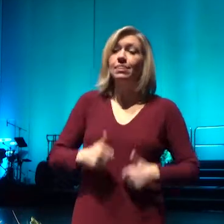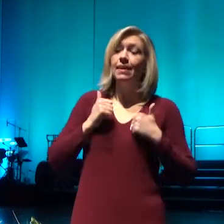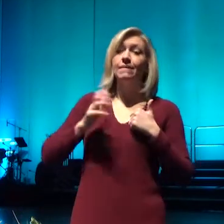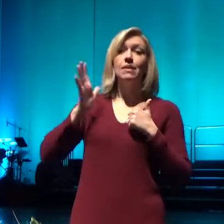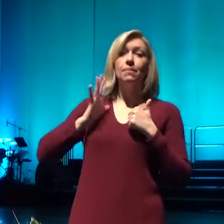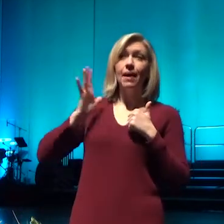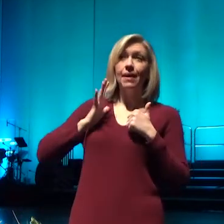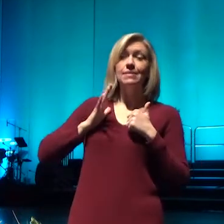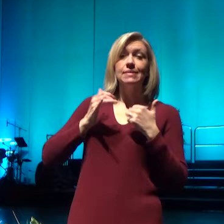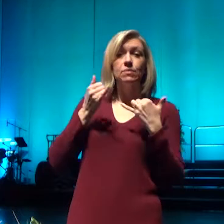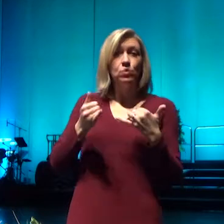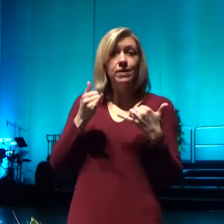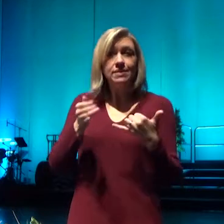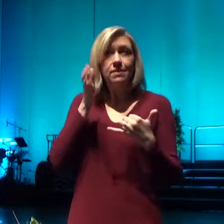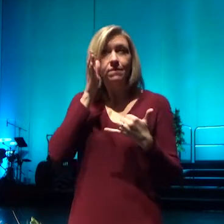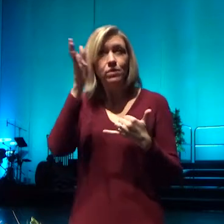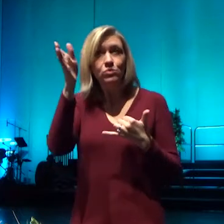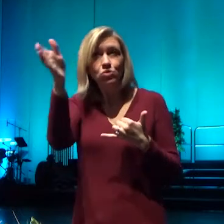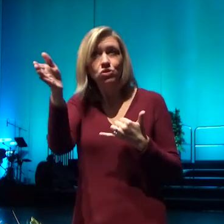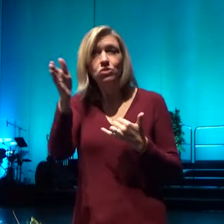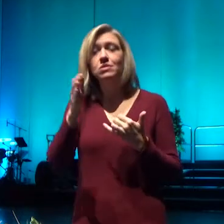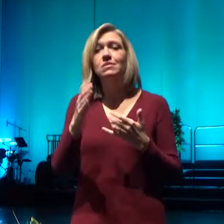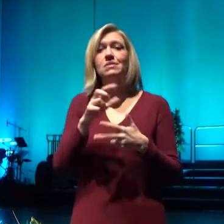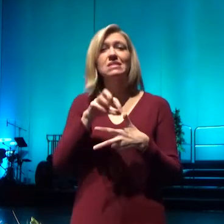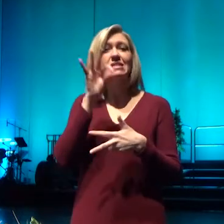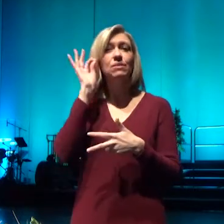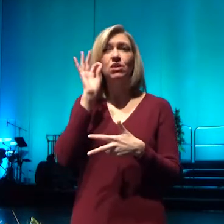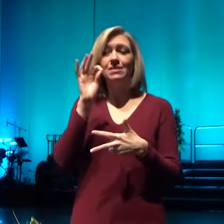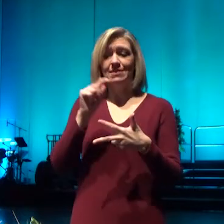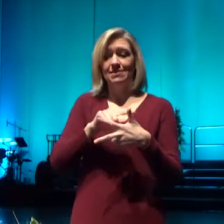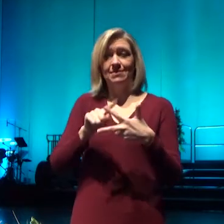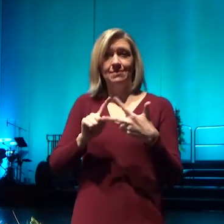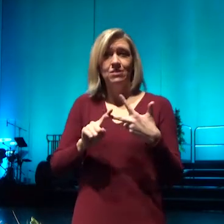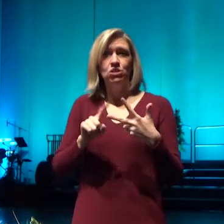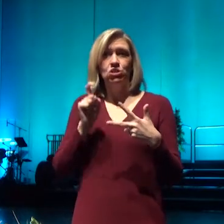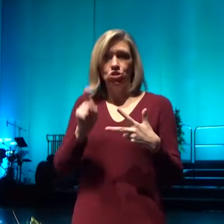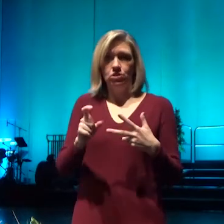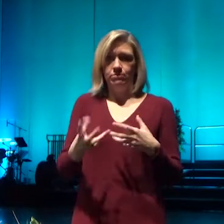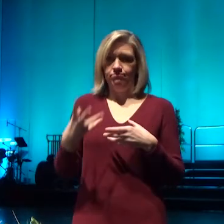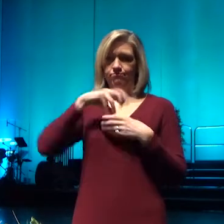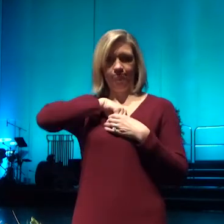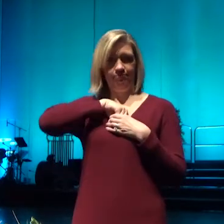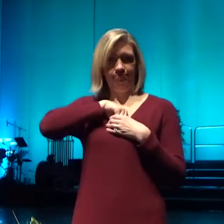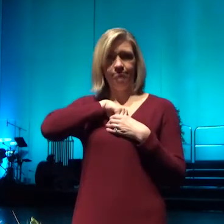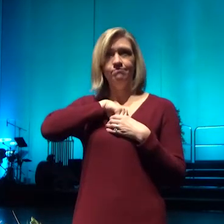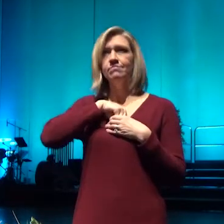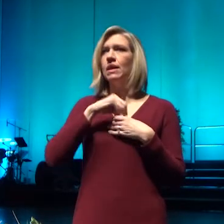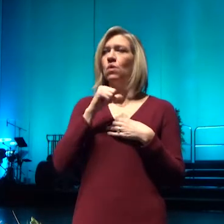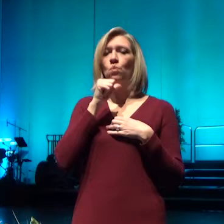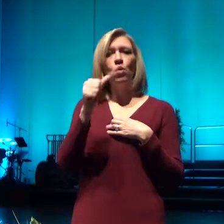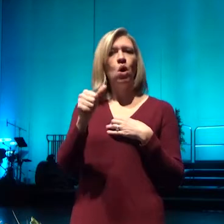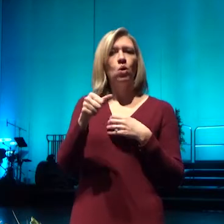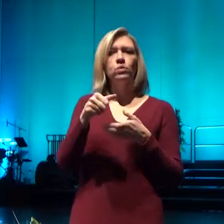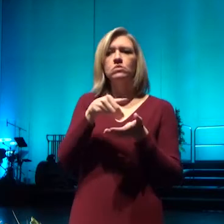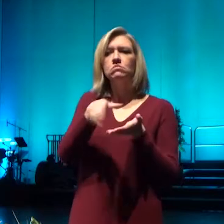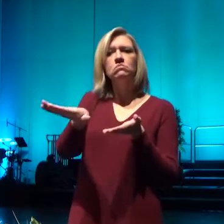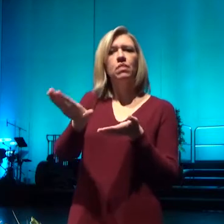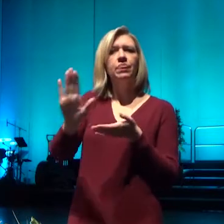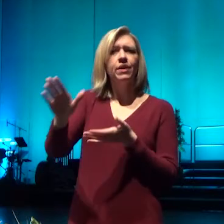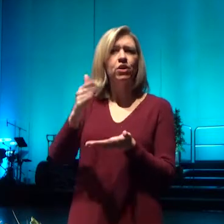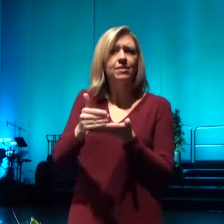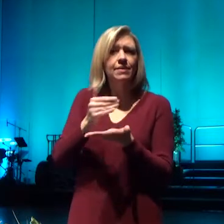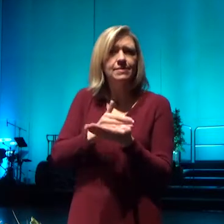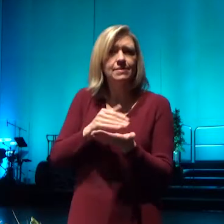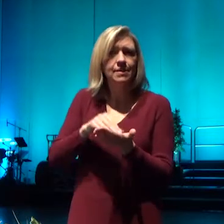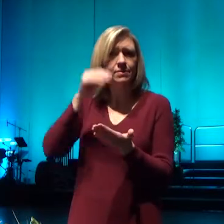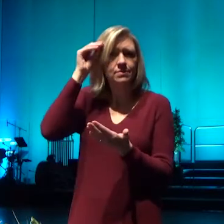the present, and the future. The spirits of all 3 shall strive within me. I will not shut out the lessons that they